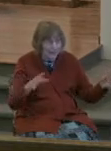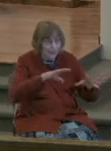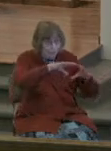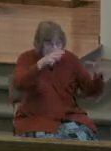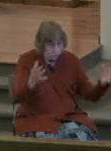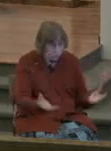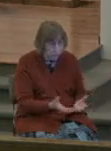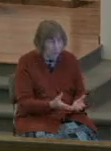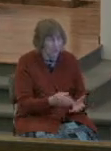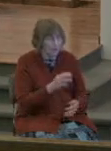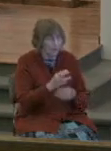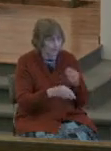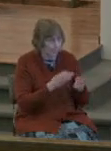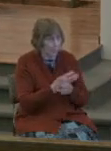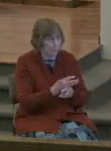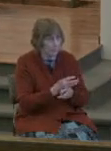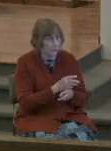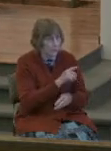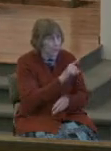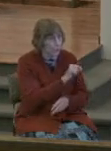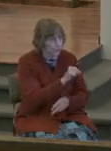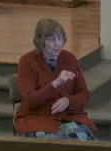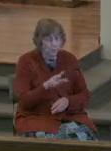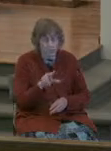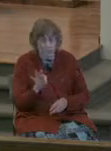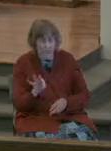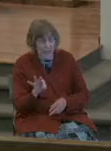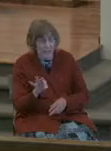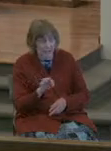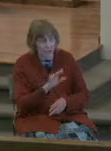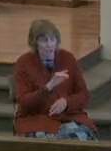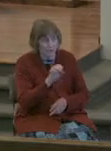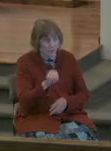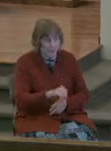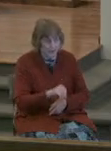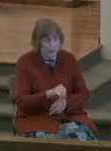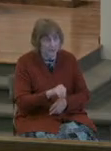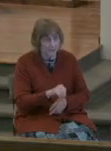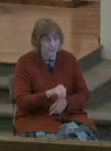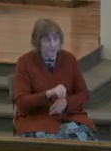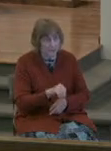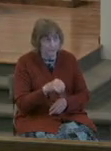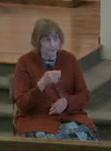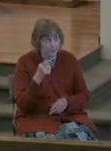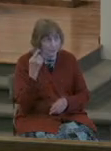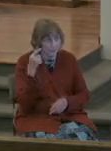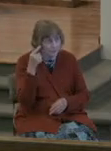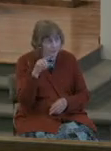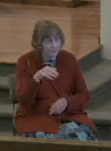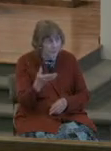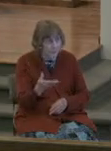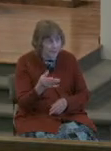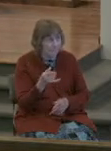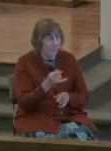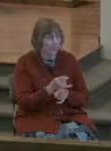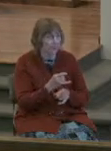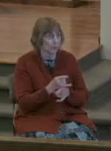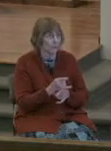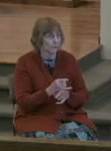deaths worldwide for 20 to 39-year-olds, 25% attributable to alcohol. That's